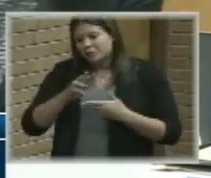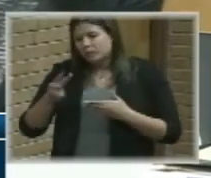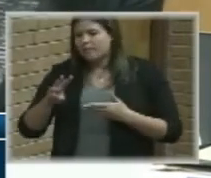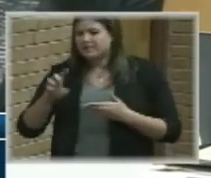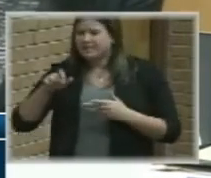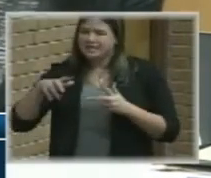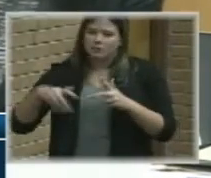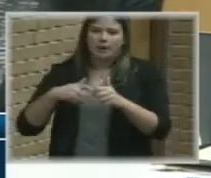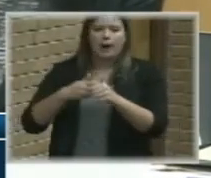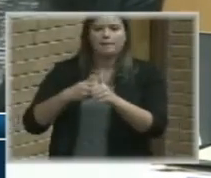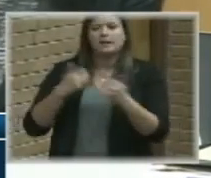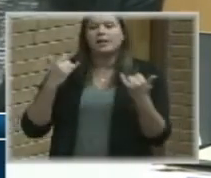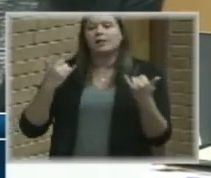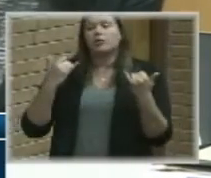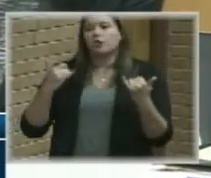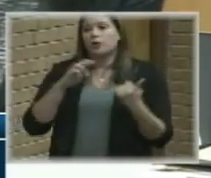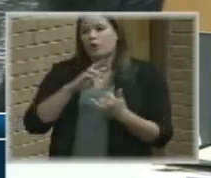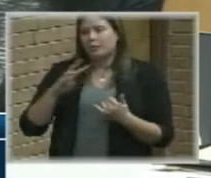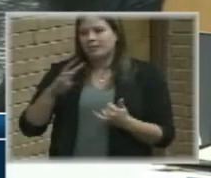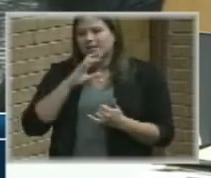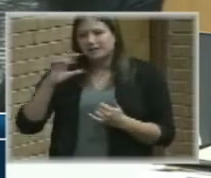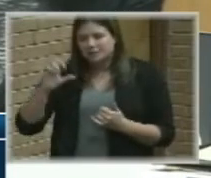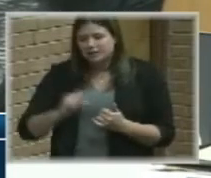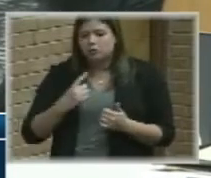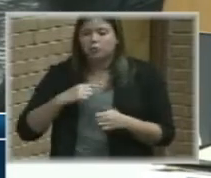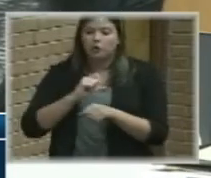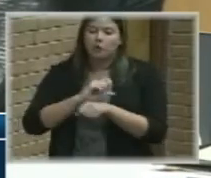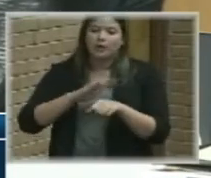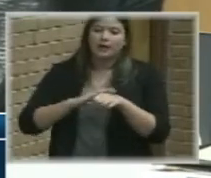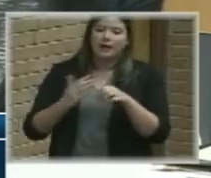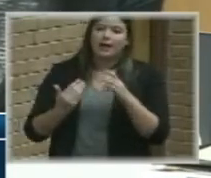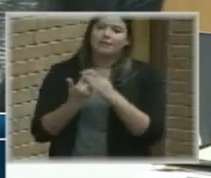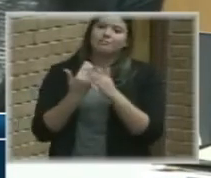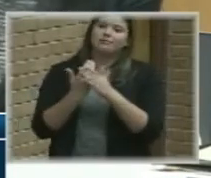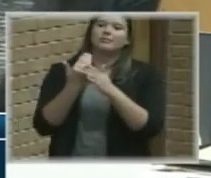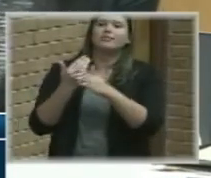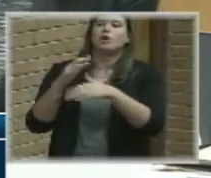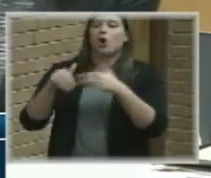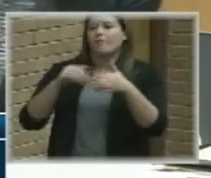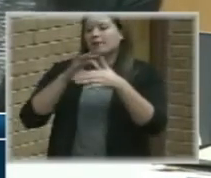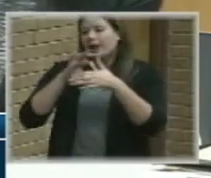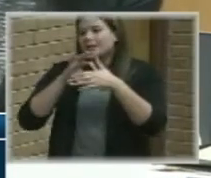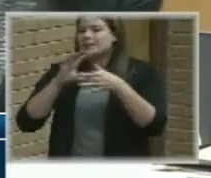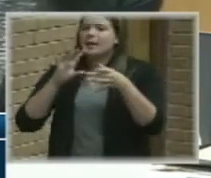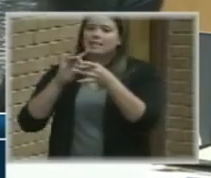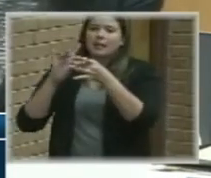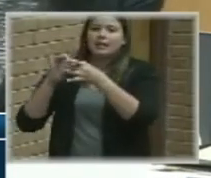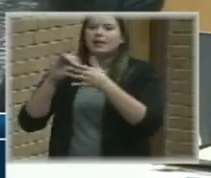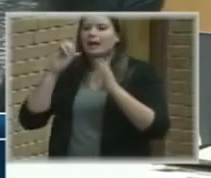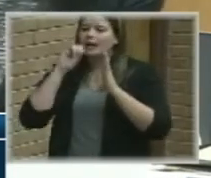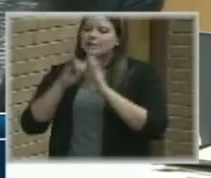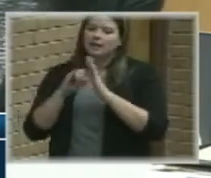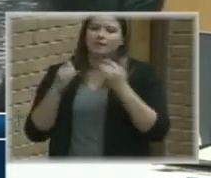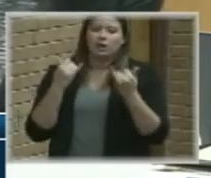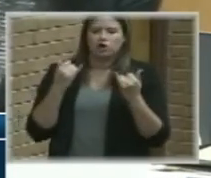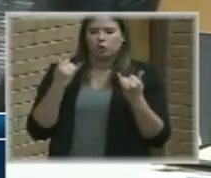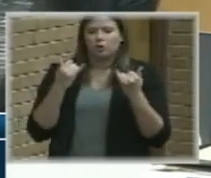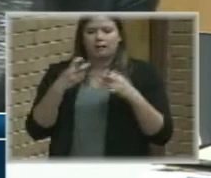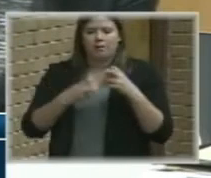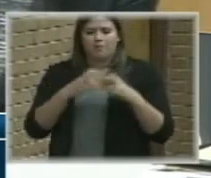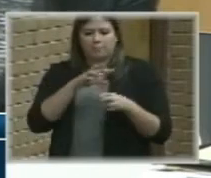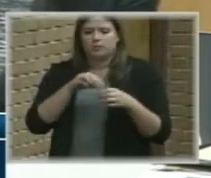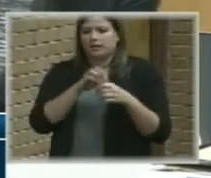dated, and we're working toward doing a refresh on the content and linking to and identifying current endeavors on the web